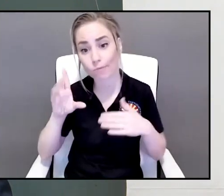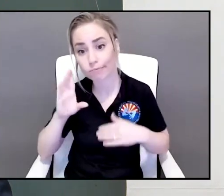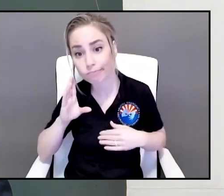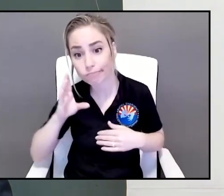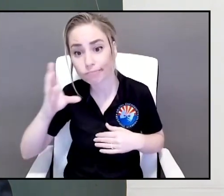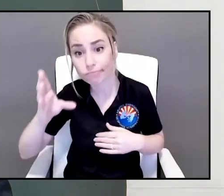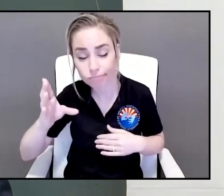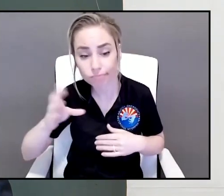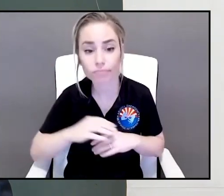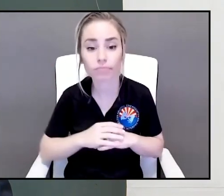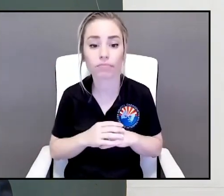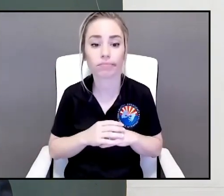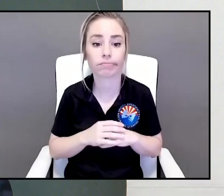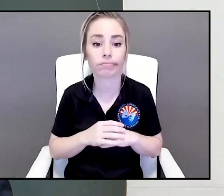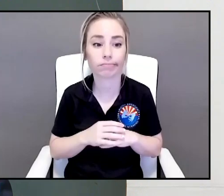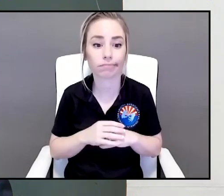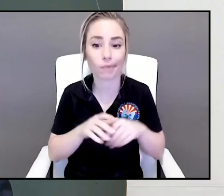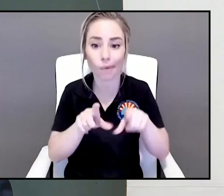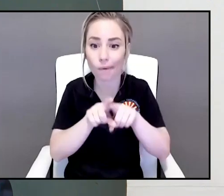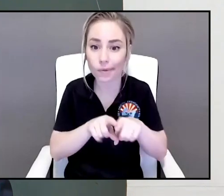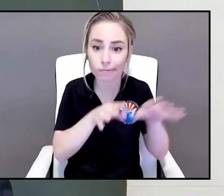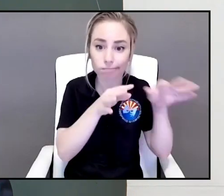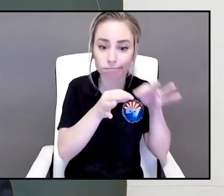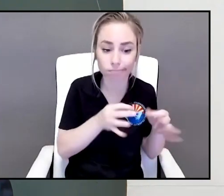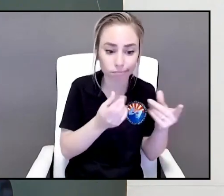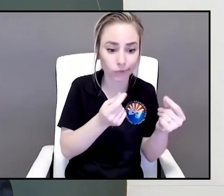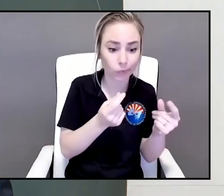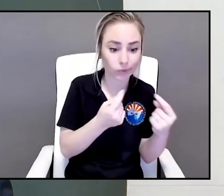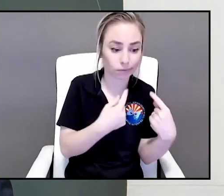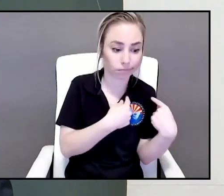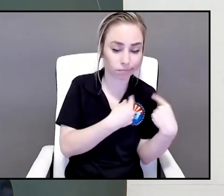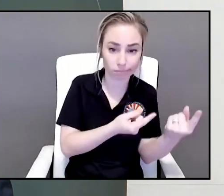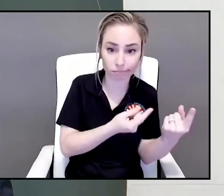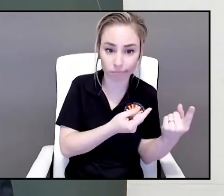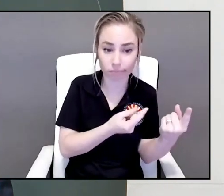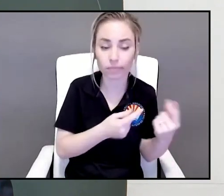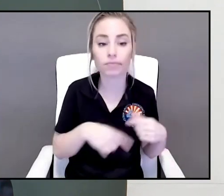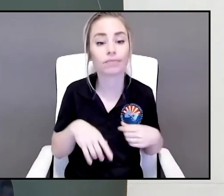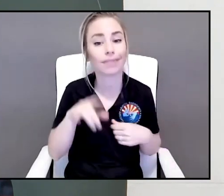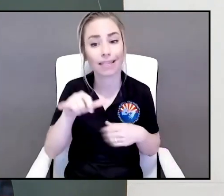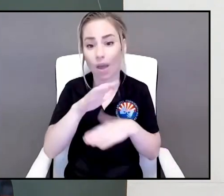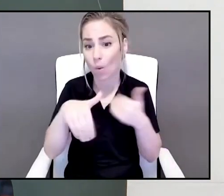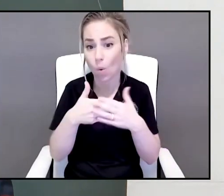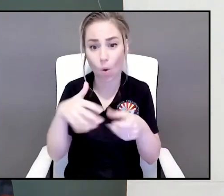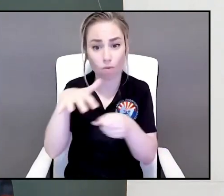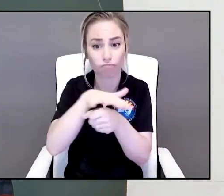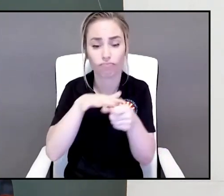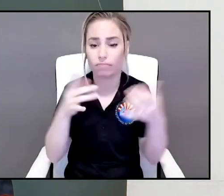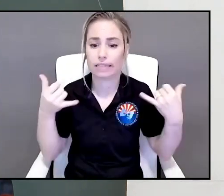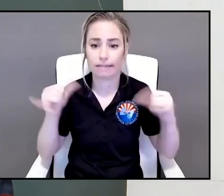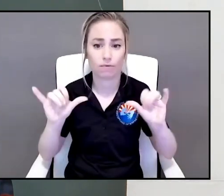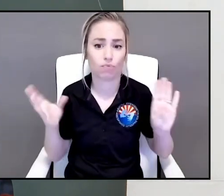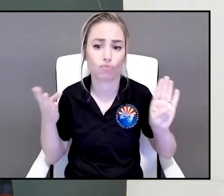we've had going on thus far. The whole area is still in a closure.